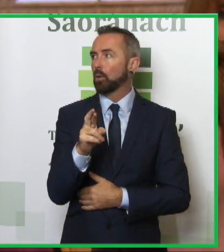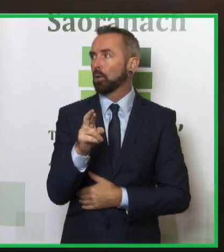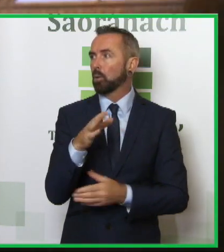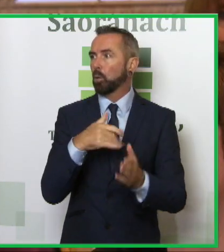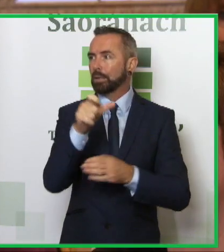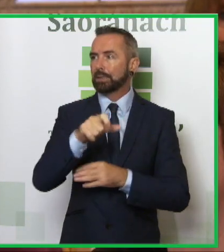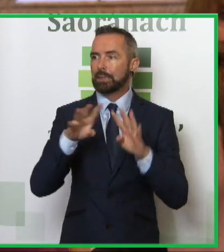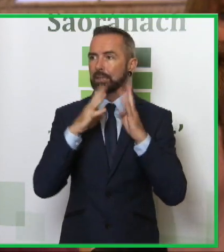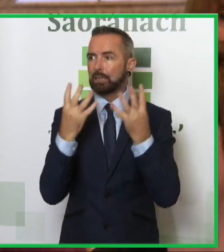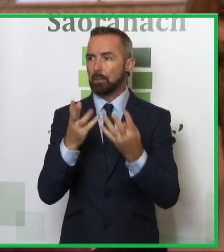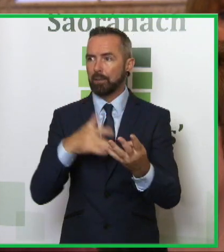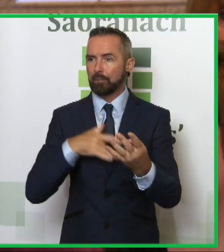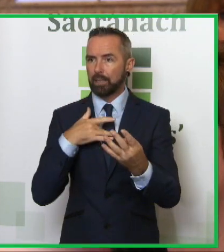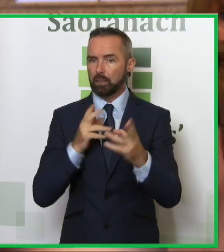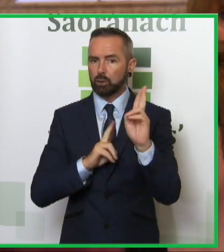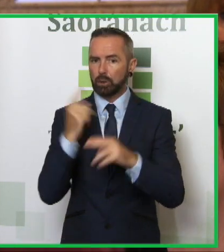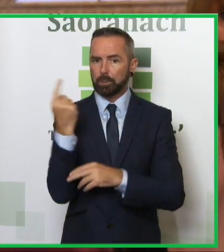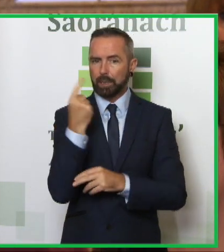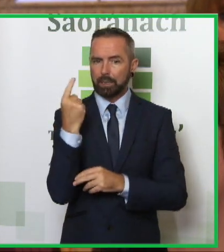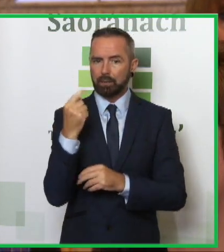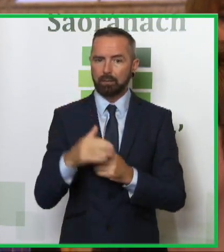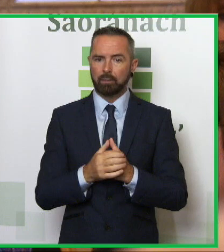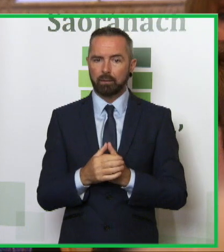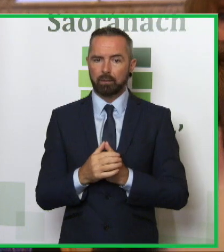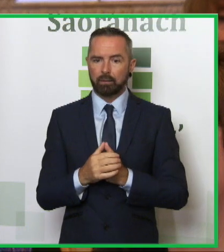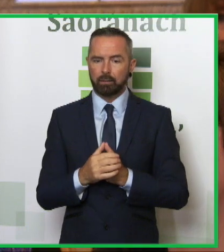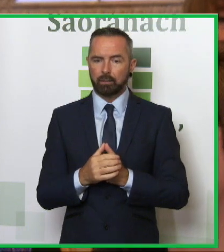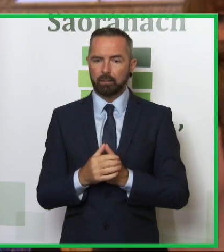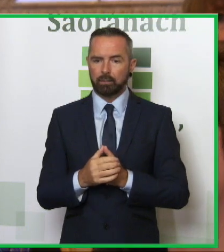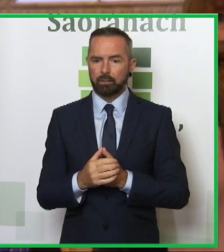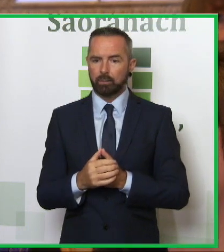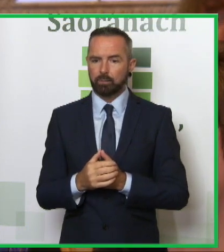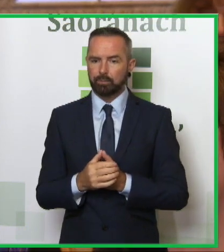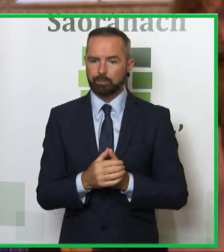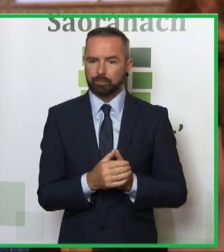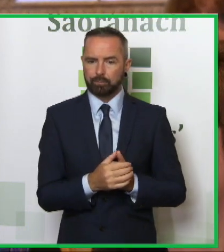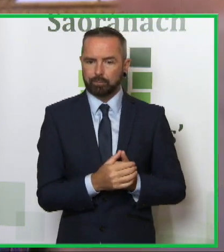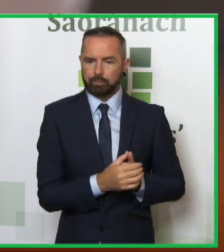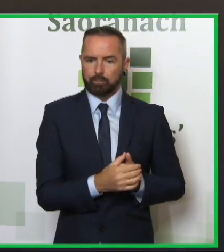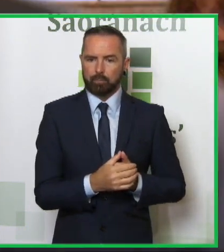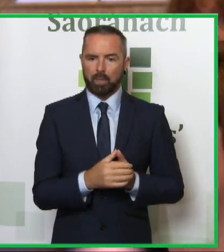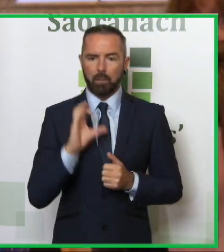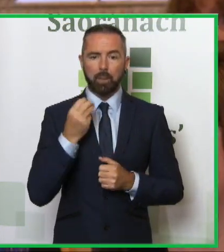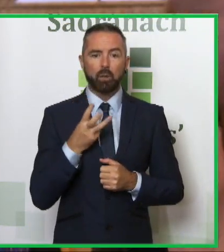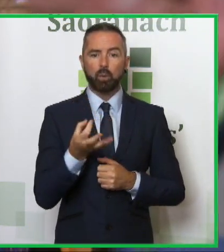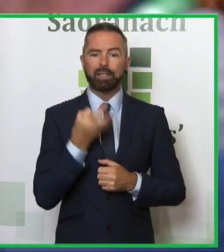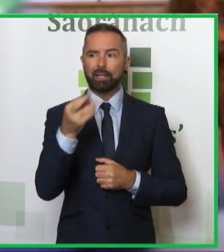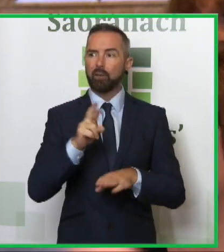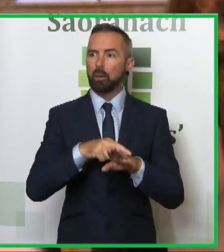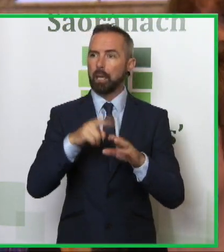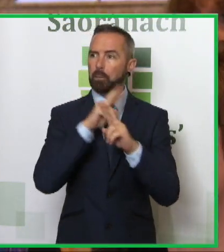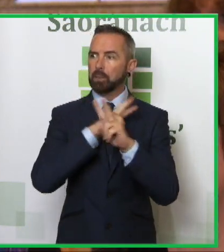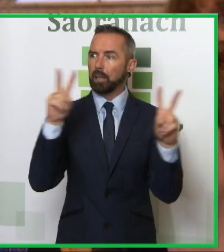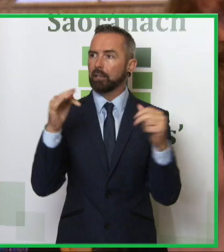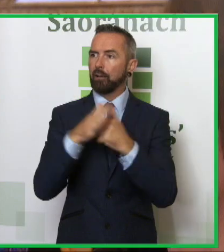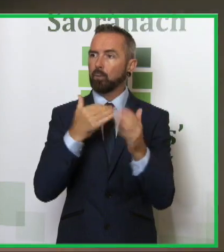Citizens' Assembly as opposed to PR down to the final remaining option, because it would give a better view of